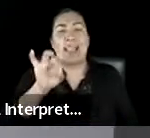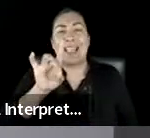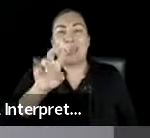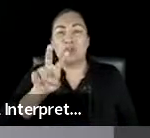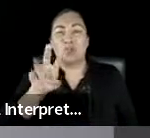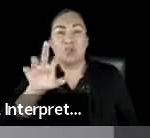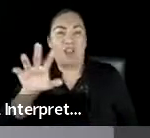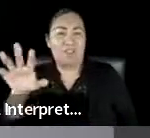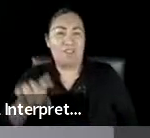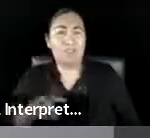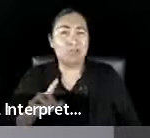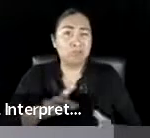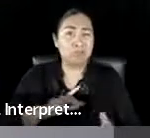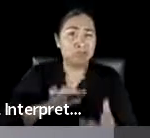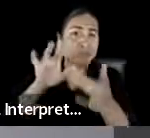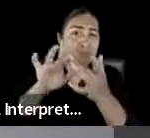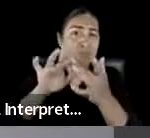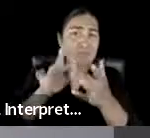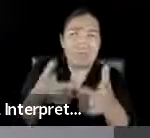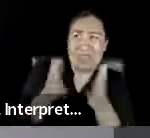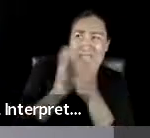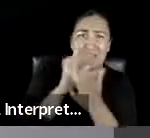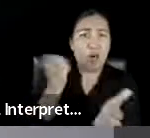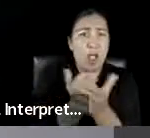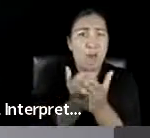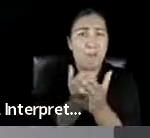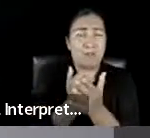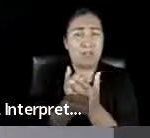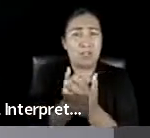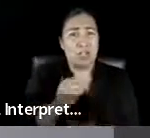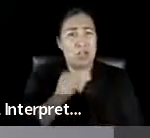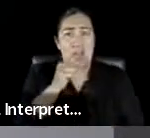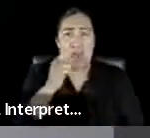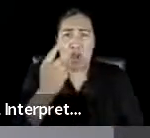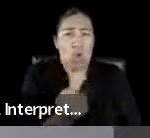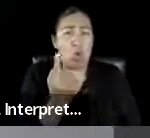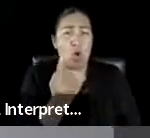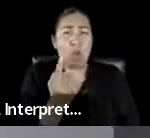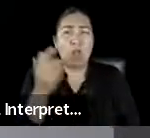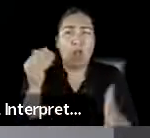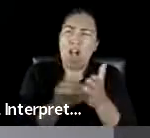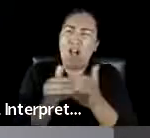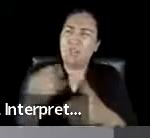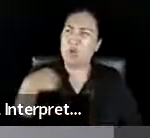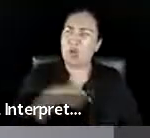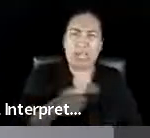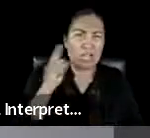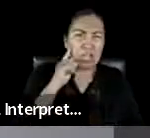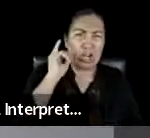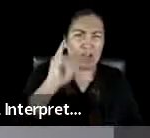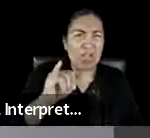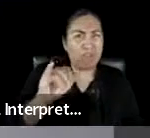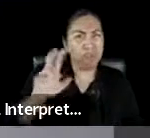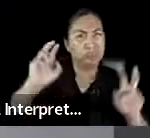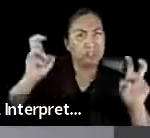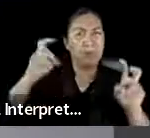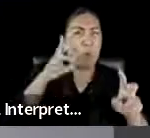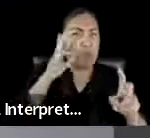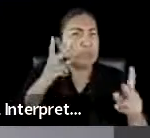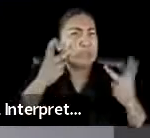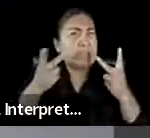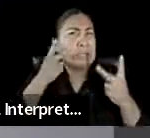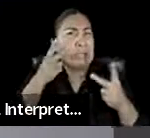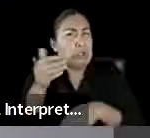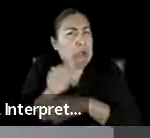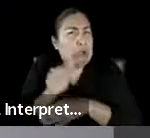Reach out, ask for help. You are not alone. These are themes we often hear as it relates to mental health and themes that we're going to see throughout the